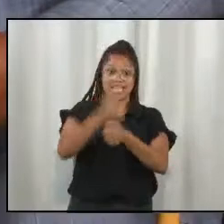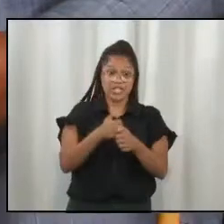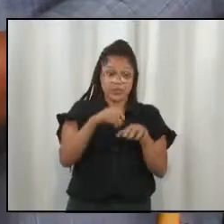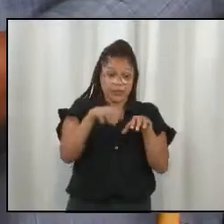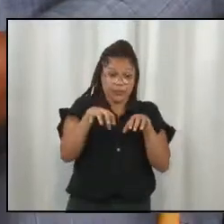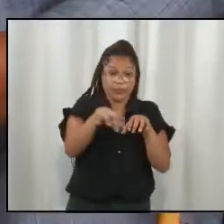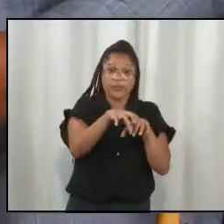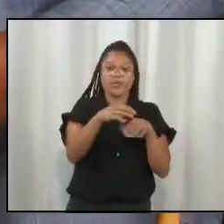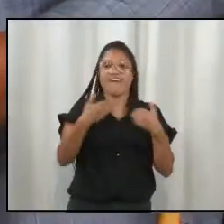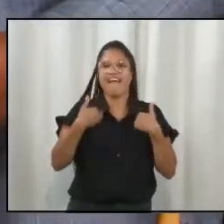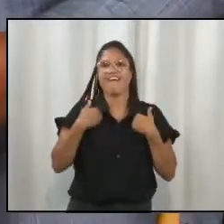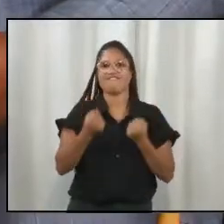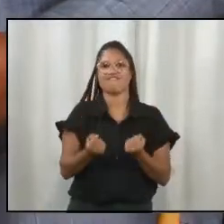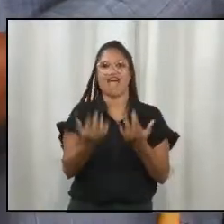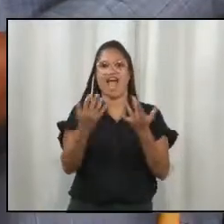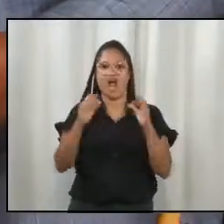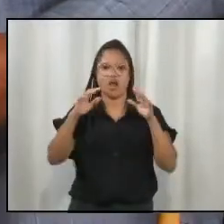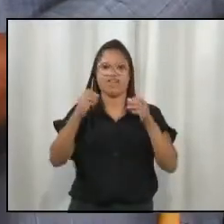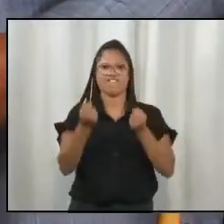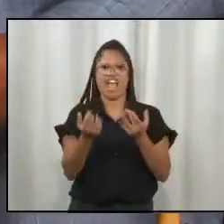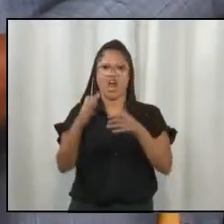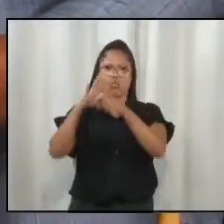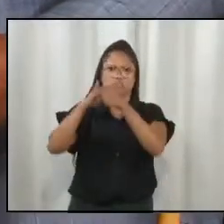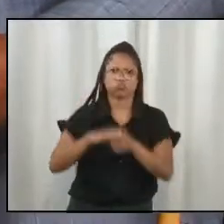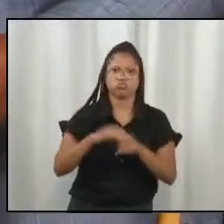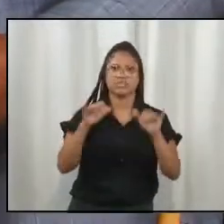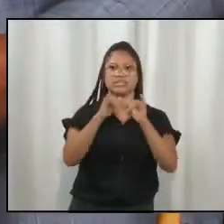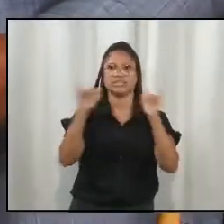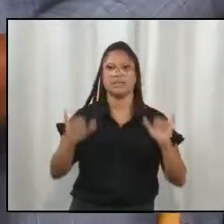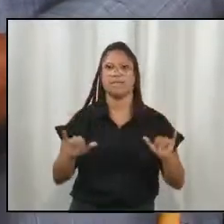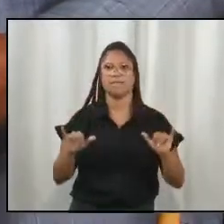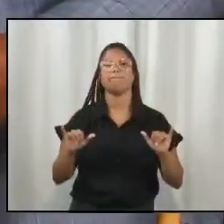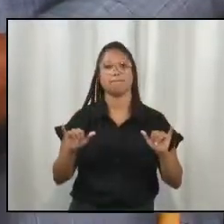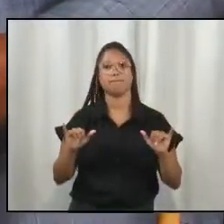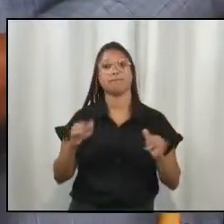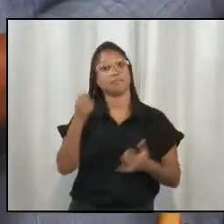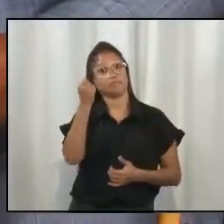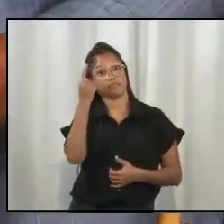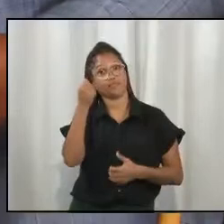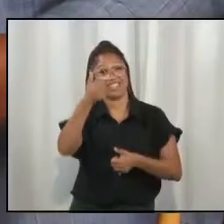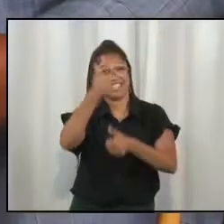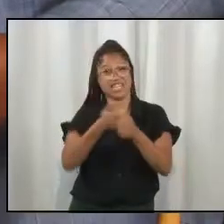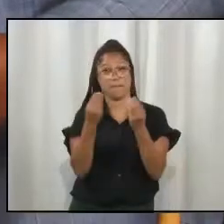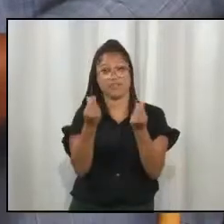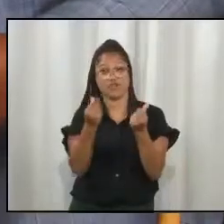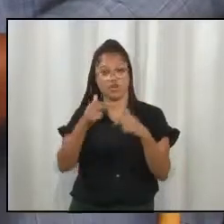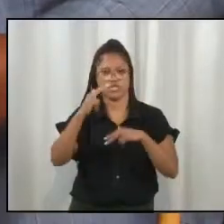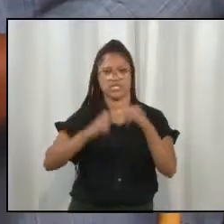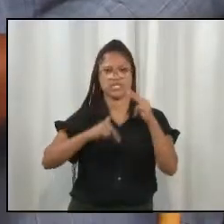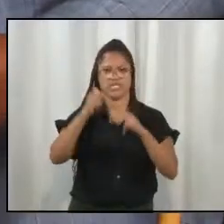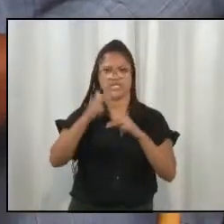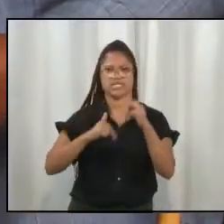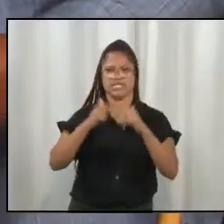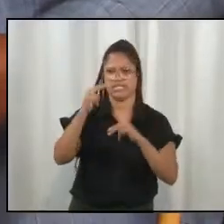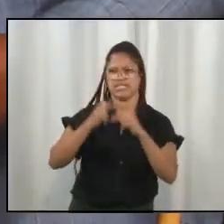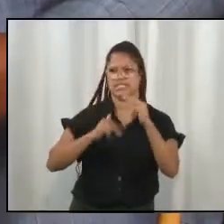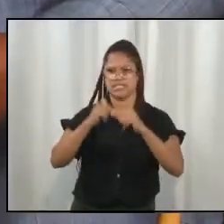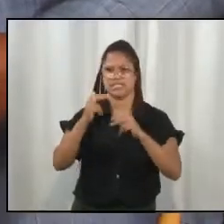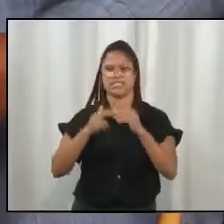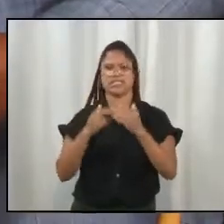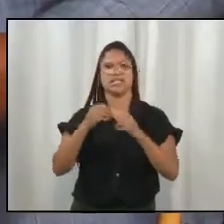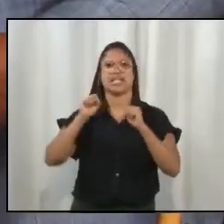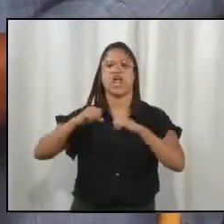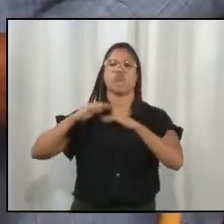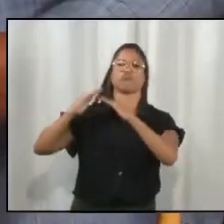what we've also seen in other locations is there is a fire risk associated with these. So we really wanted to emphasize fire-resistant materials,